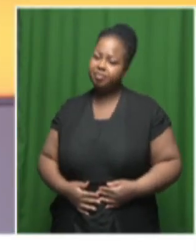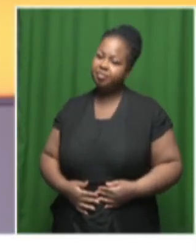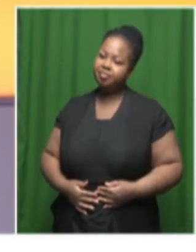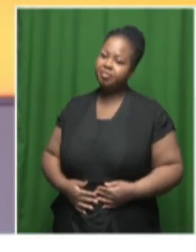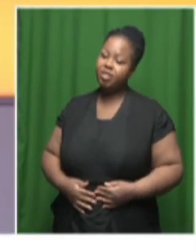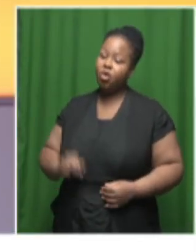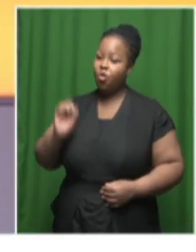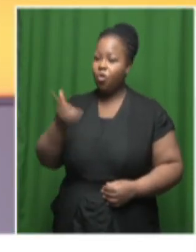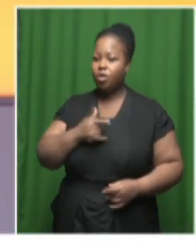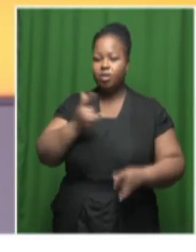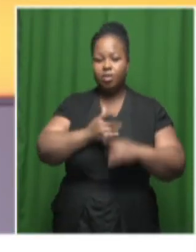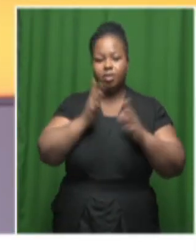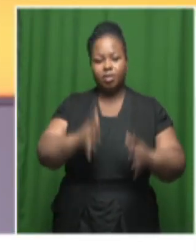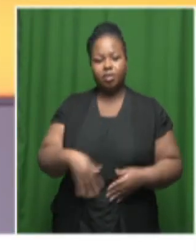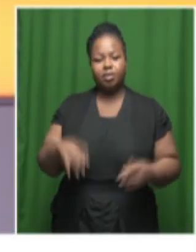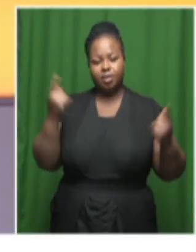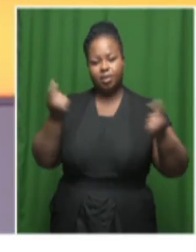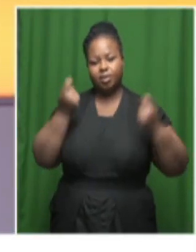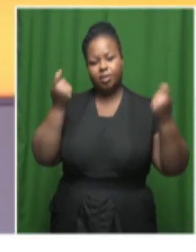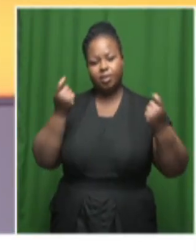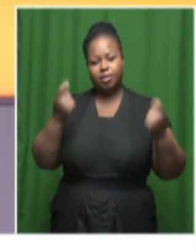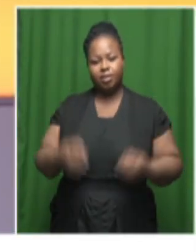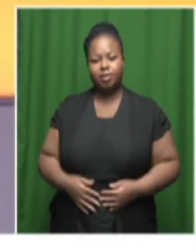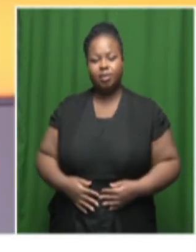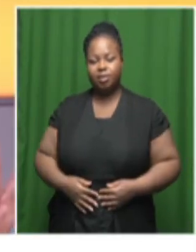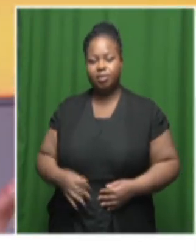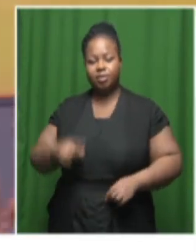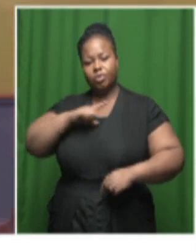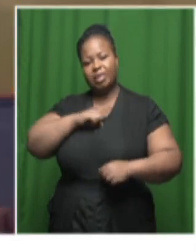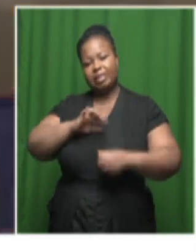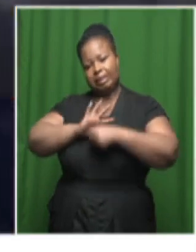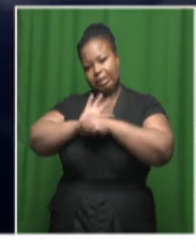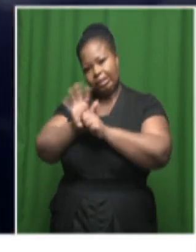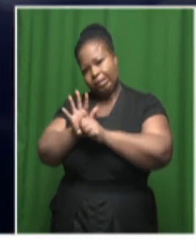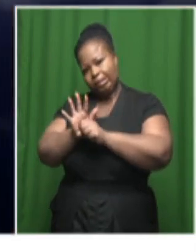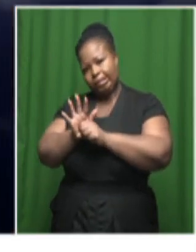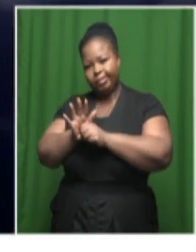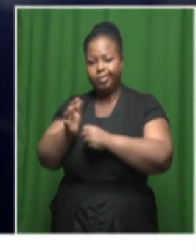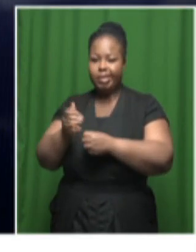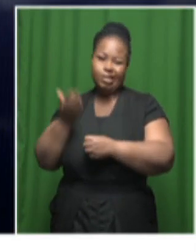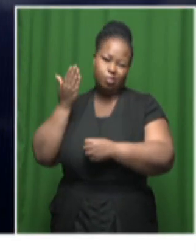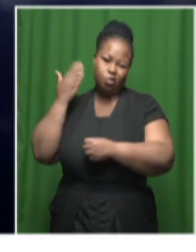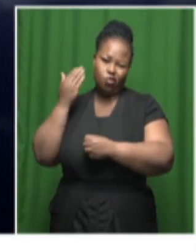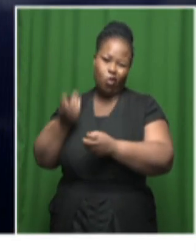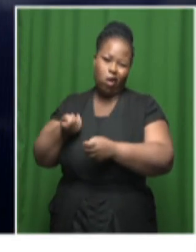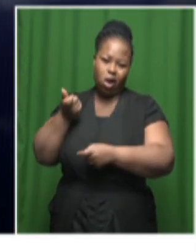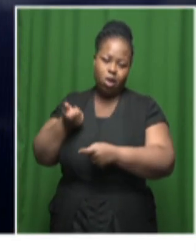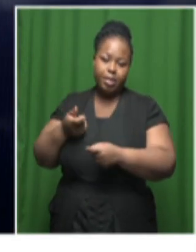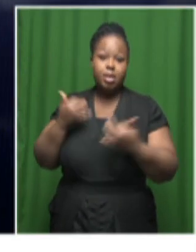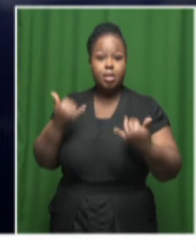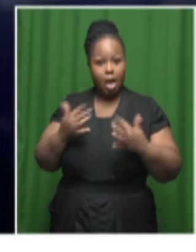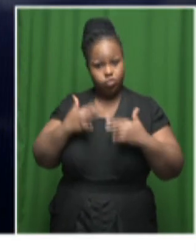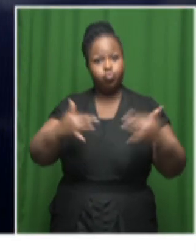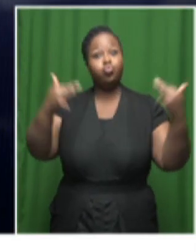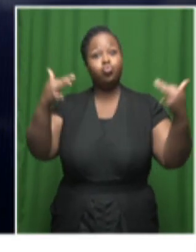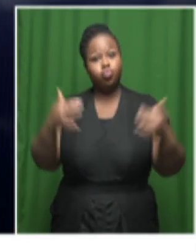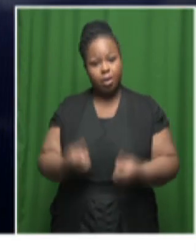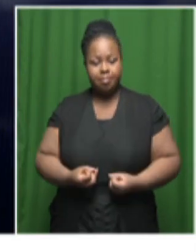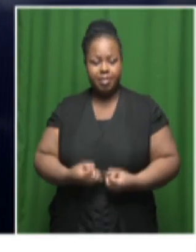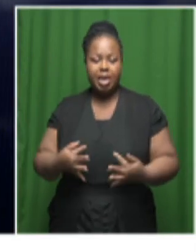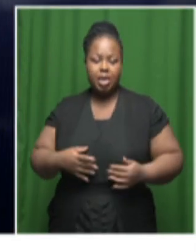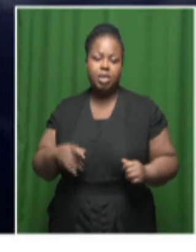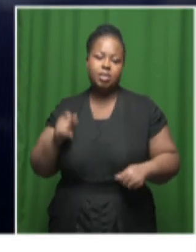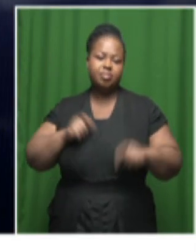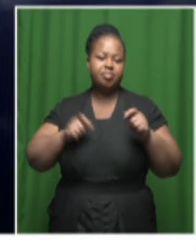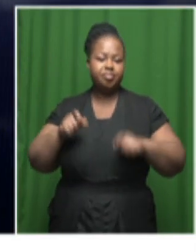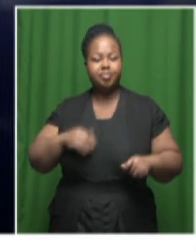all of the winners and the whole ceremony is up. What we learned from COVID was that there's a much bigger audience. There are lots of people that are interested, great stakeholders who really